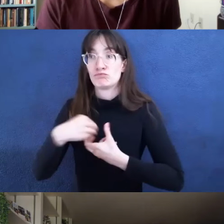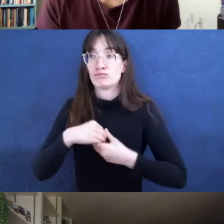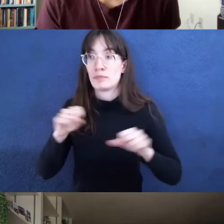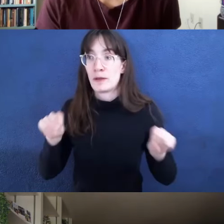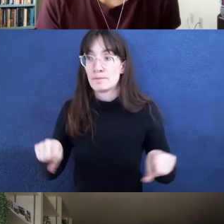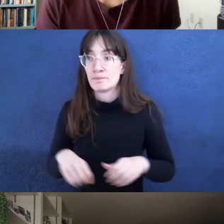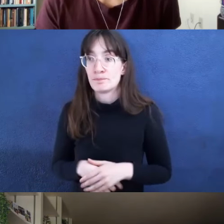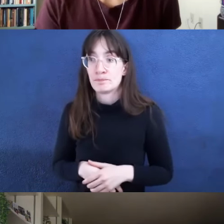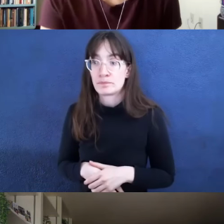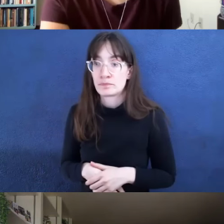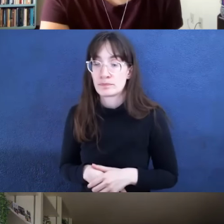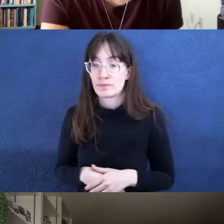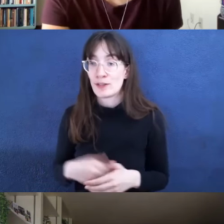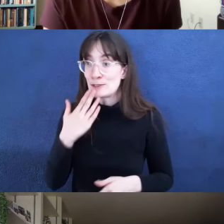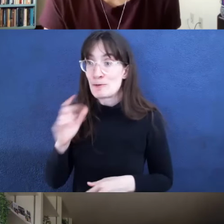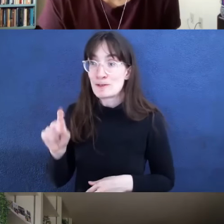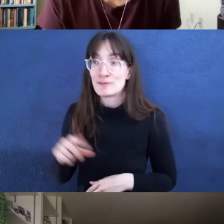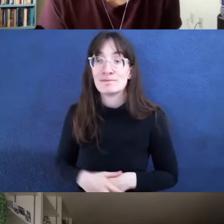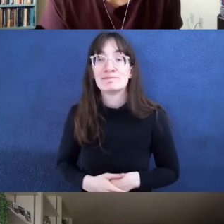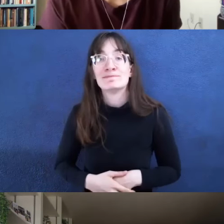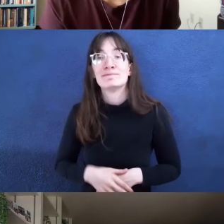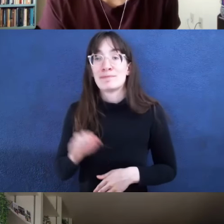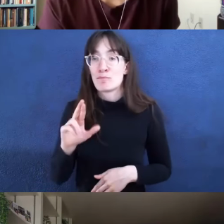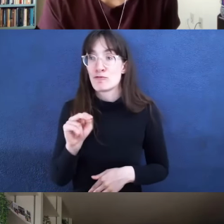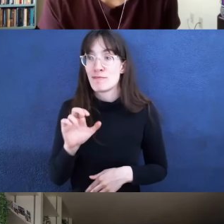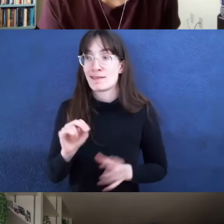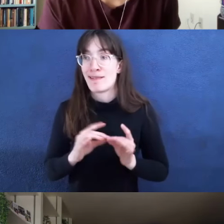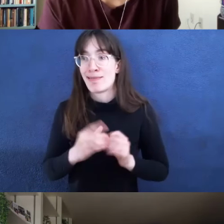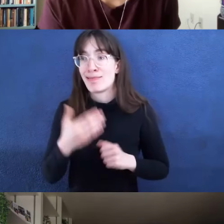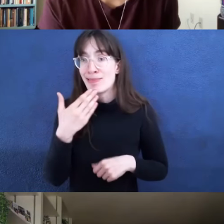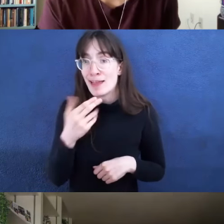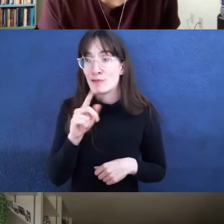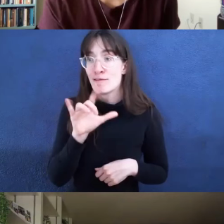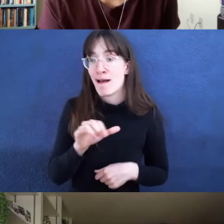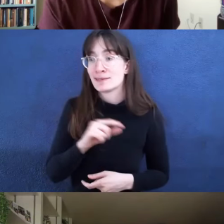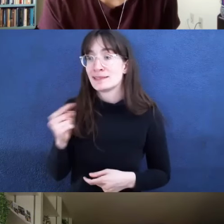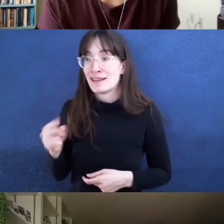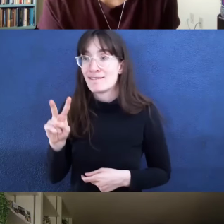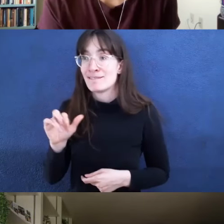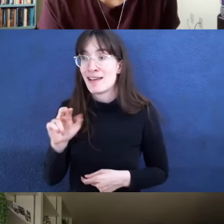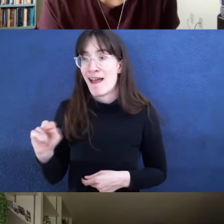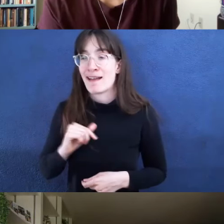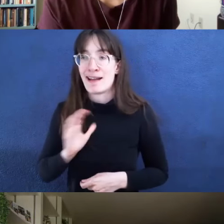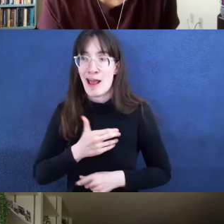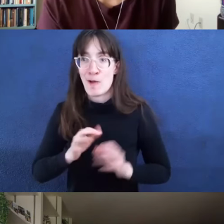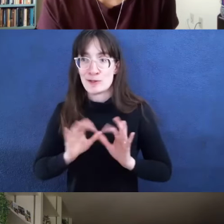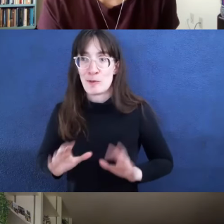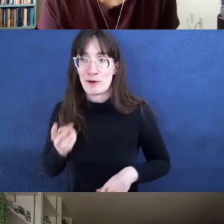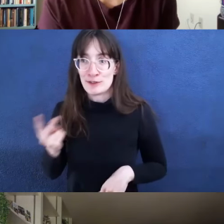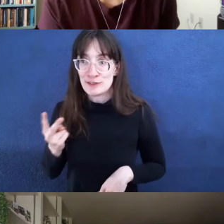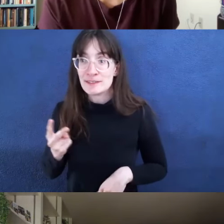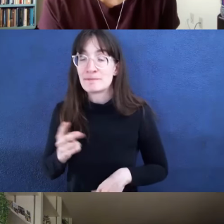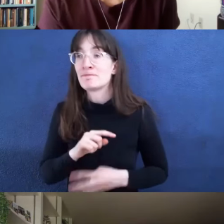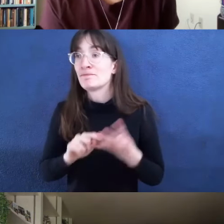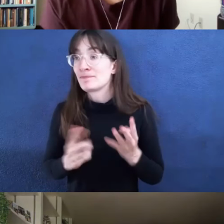Good question. Well, thank you so much, Kelsey. Thank you, Vian, and thank you to our interpreters. Again,